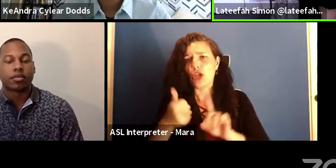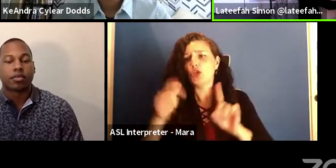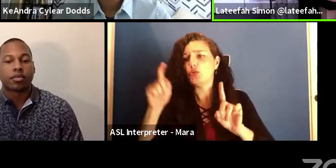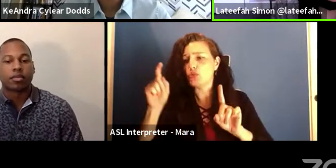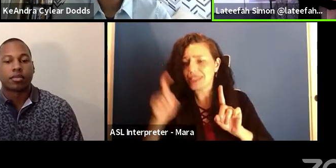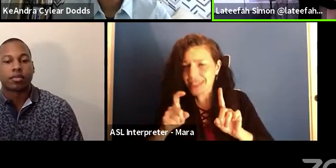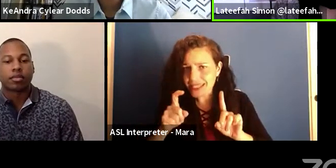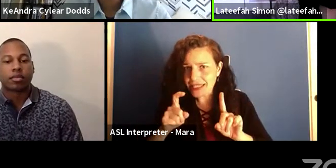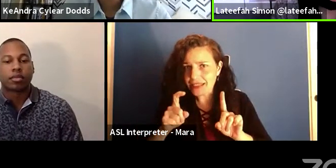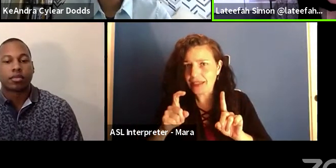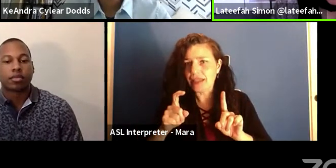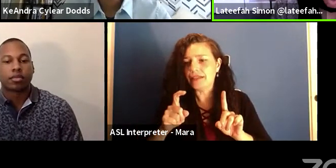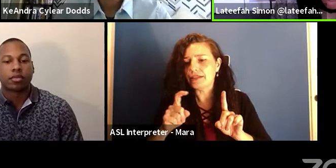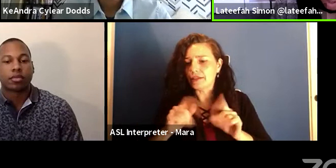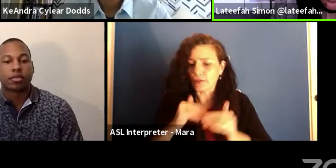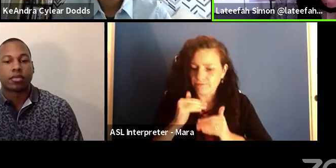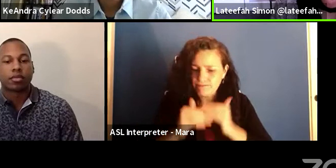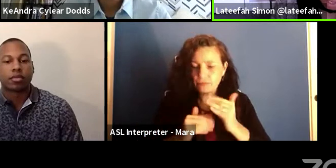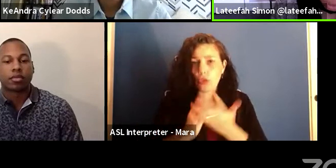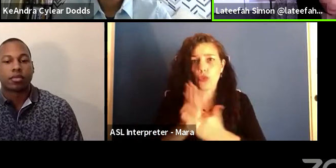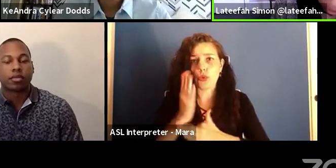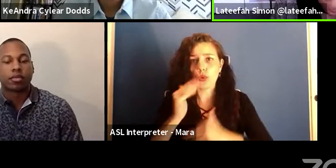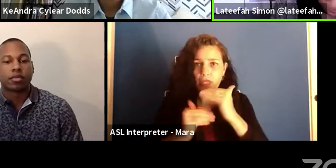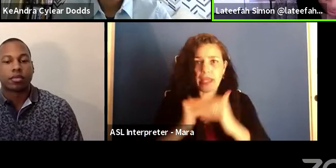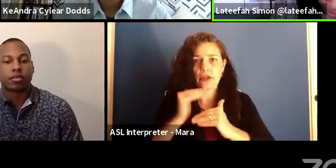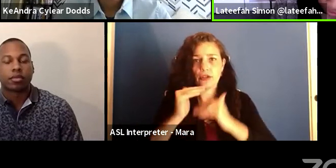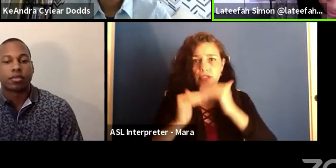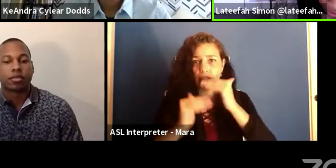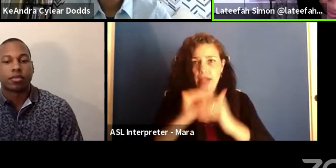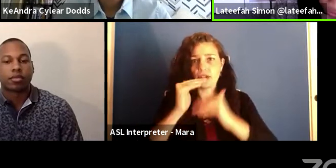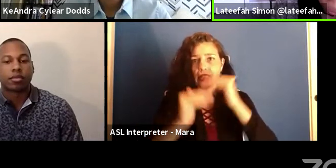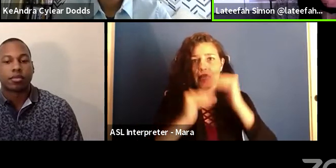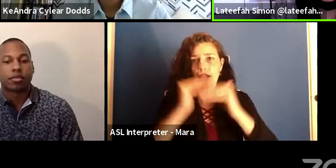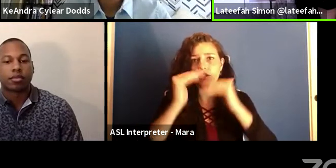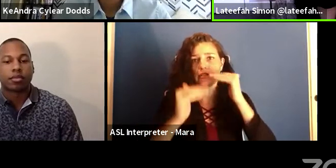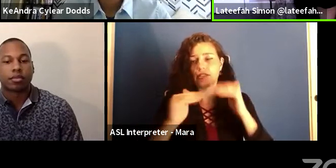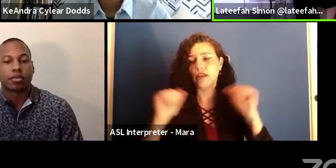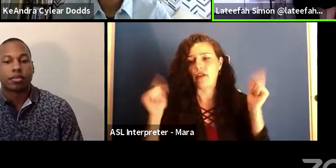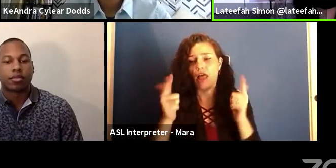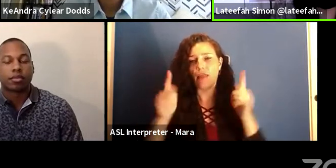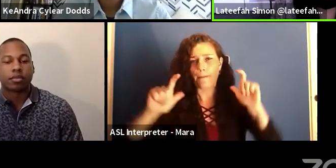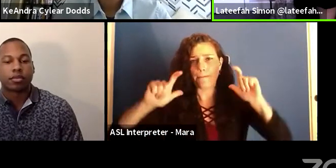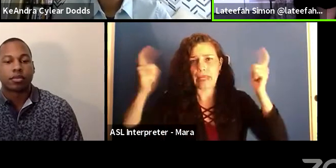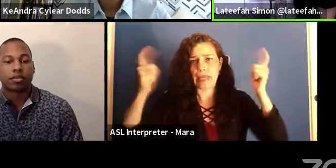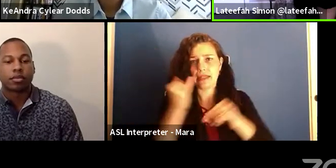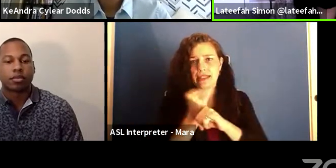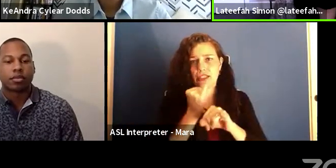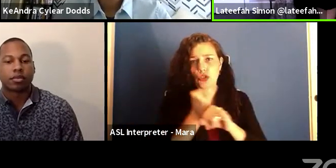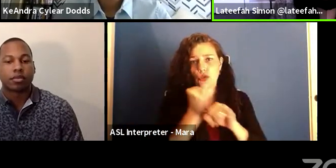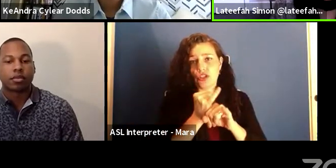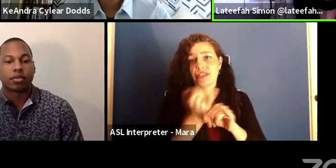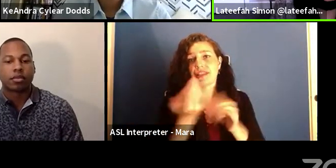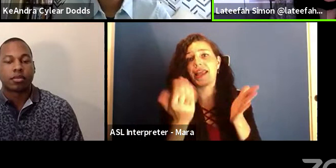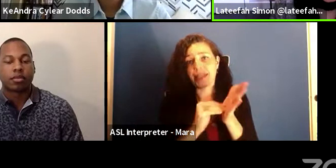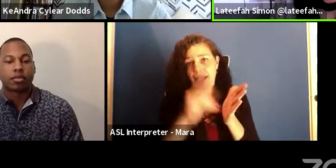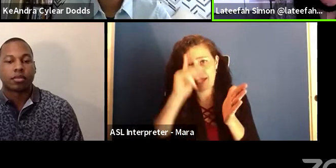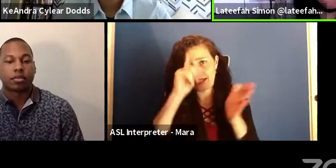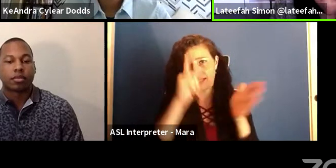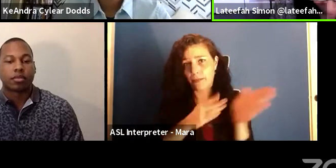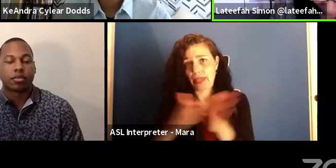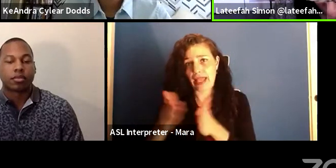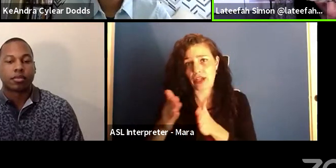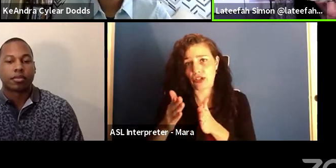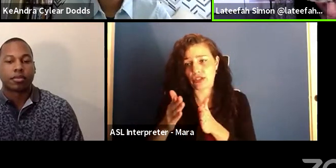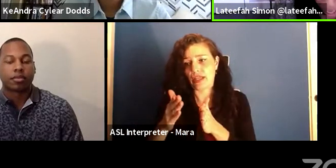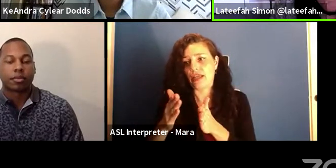through the layers and the levers of these great institutions. And it is oftentimes, it is the planners, it's the folks behind budget, it is